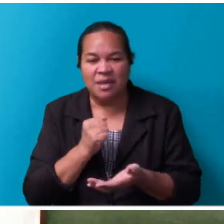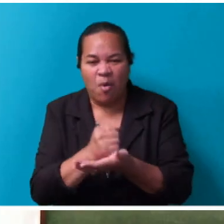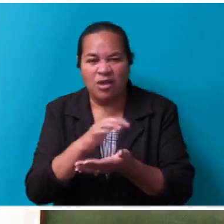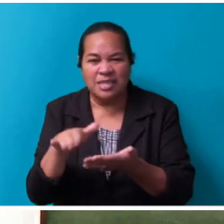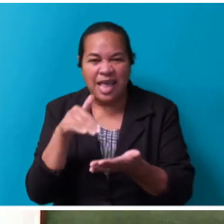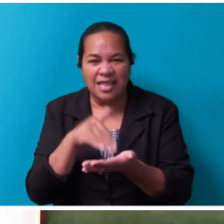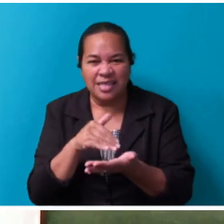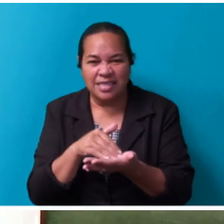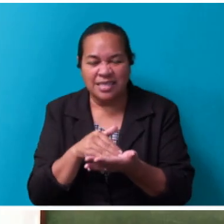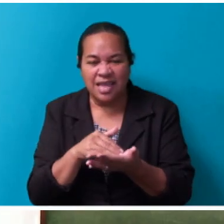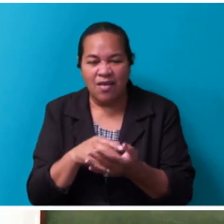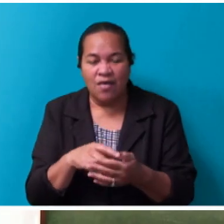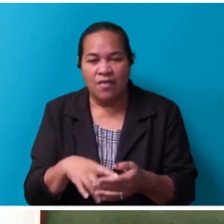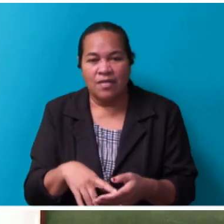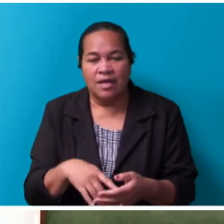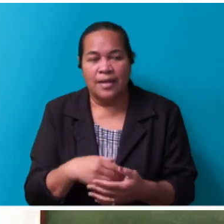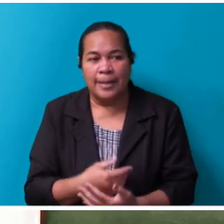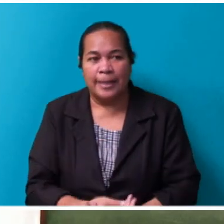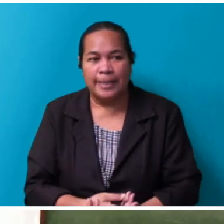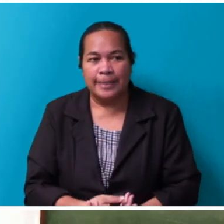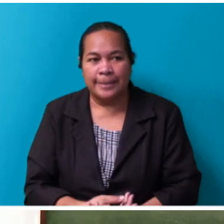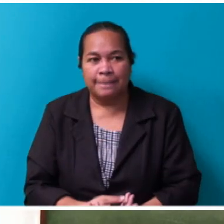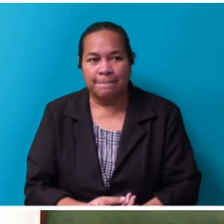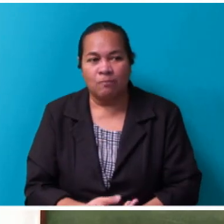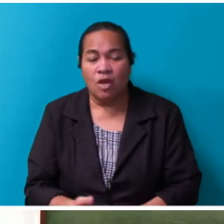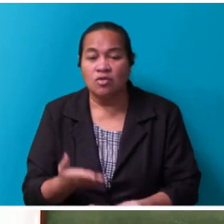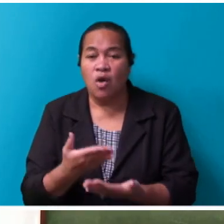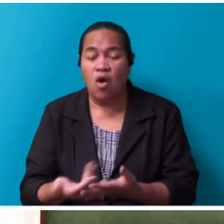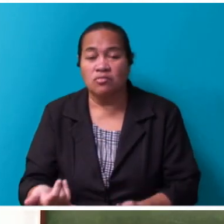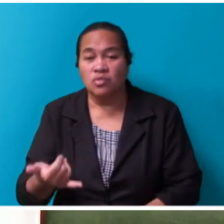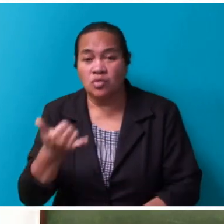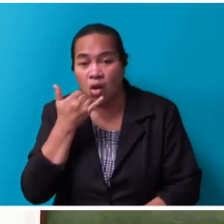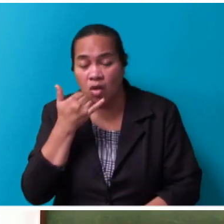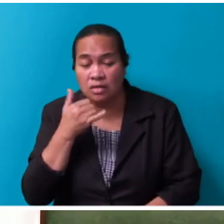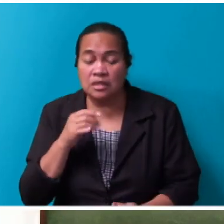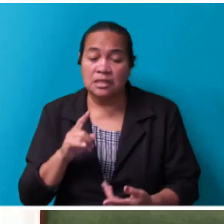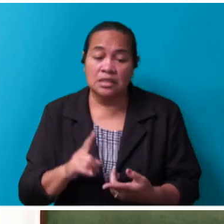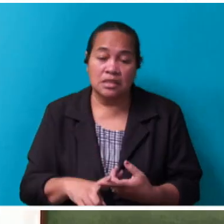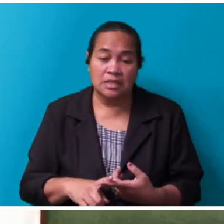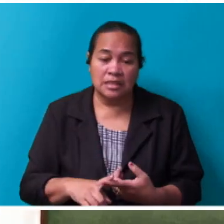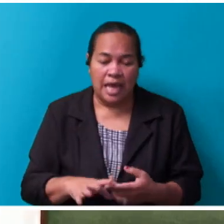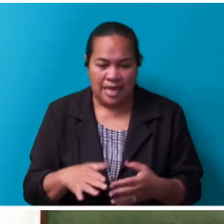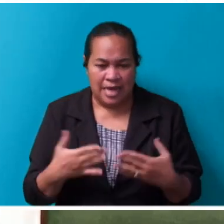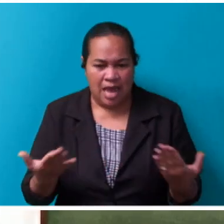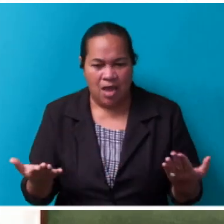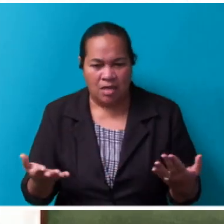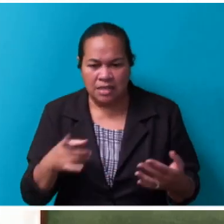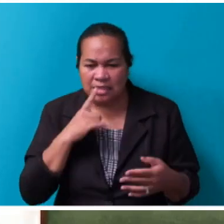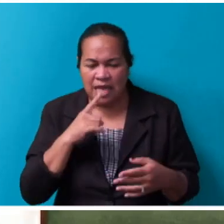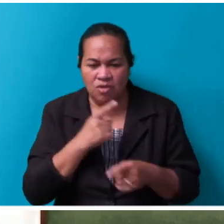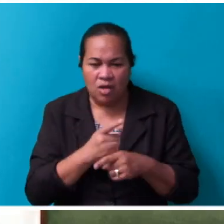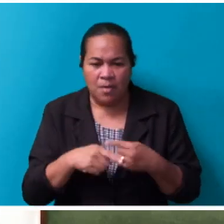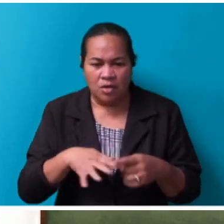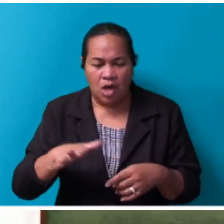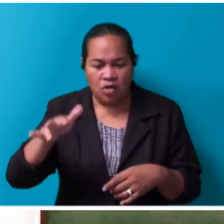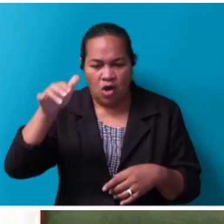generally those involve just fielding calls. Nowadays, there are things that are called knowledge process